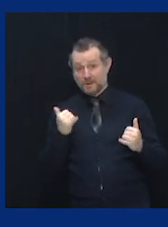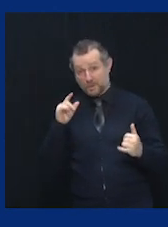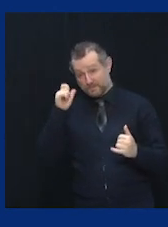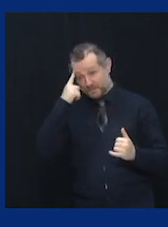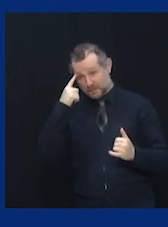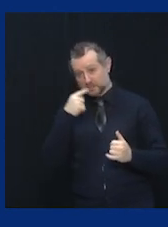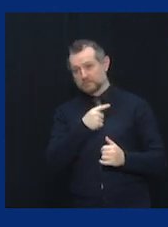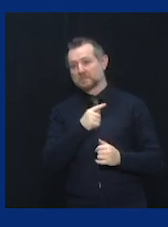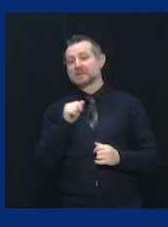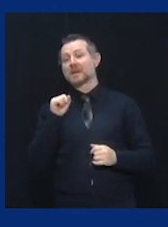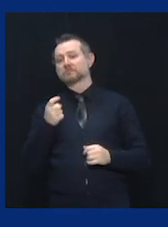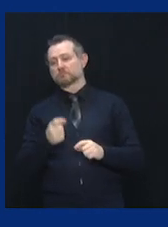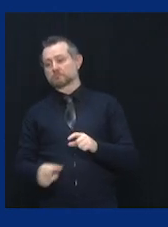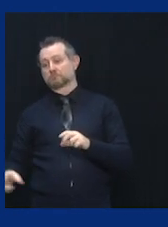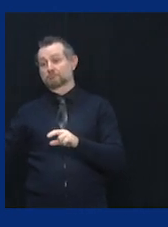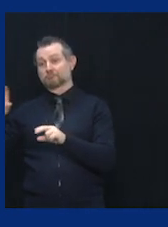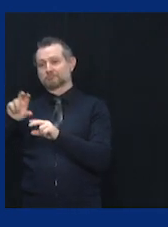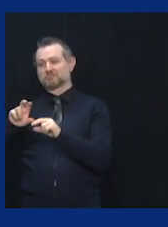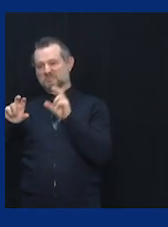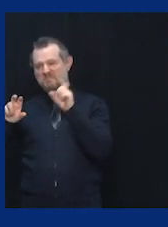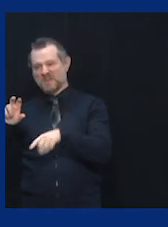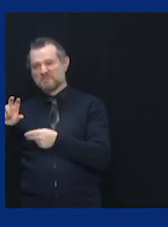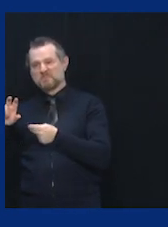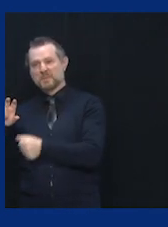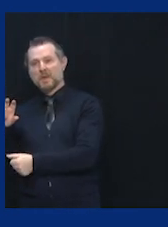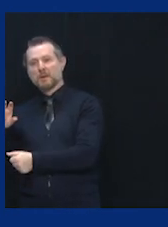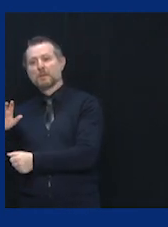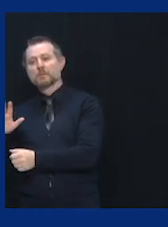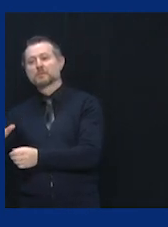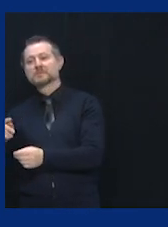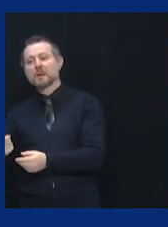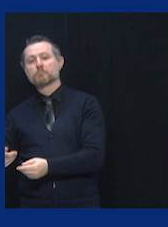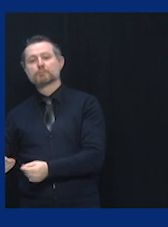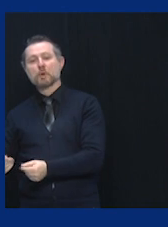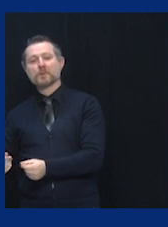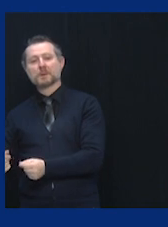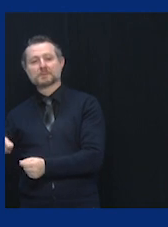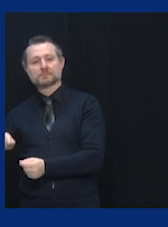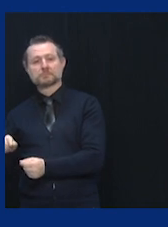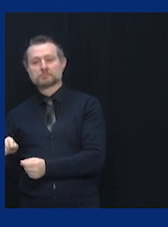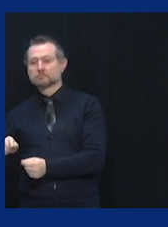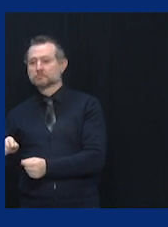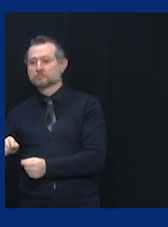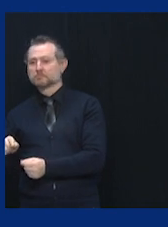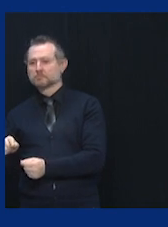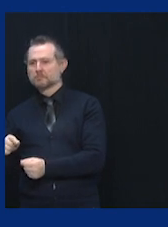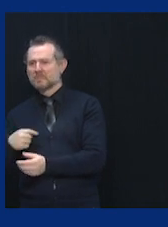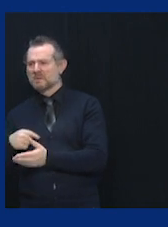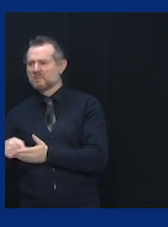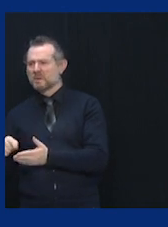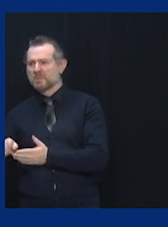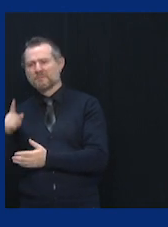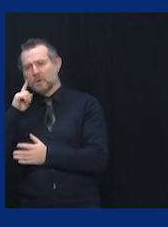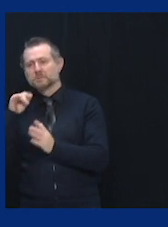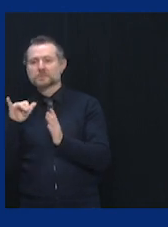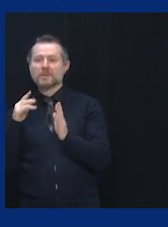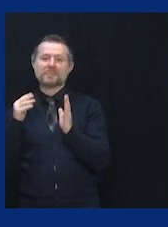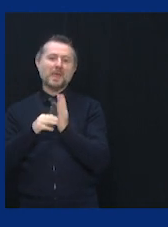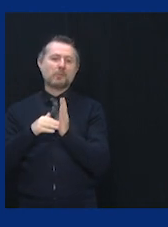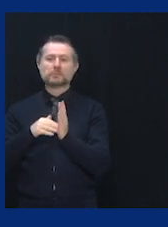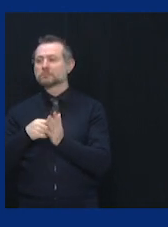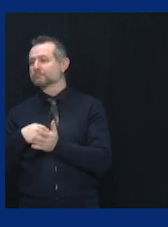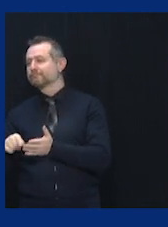taxes what you pay in property taxes. So you pay $4,000 in property taxes.